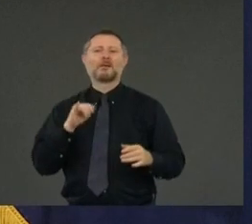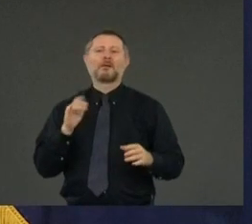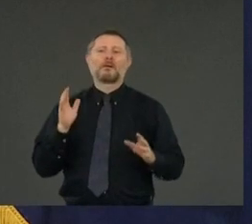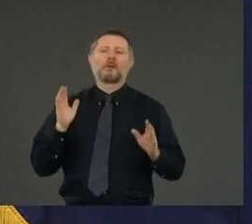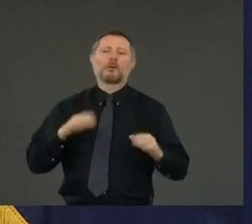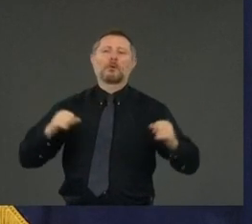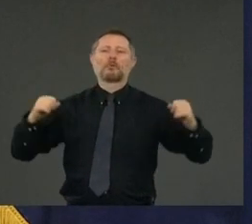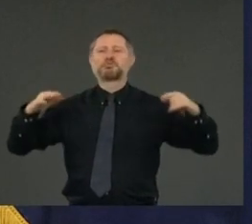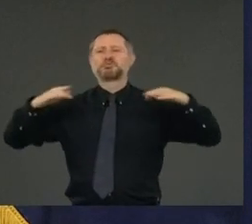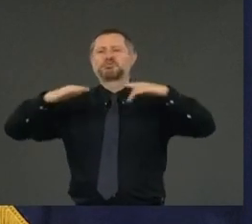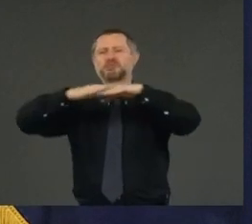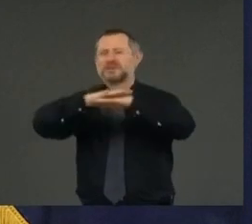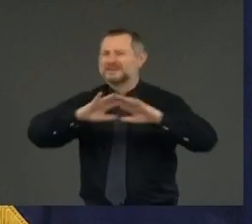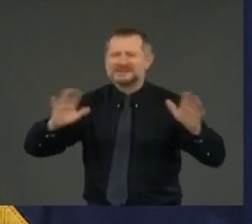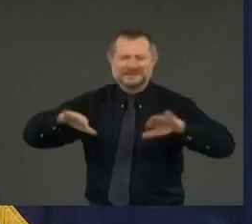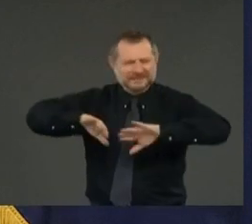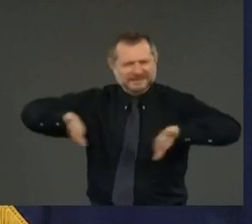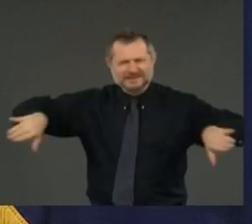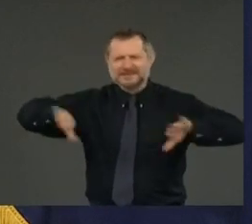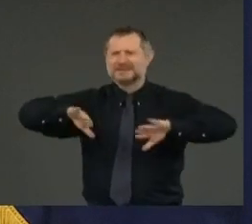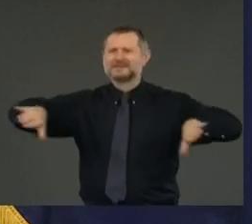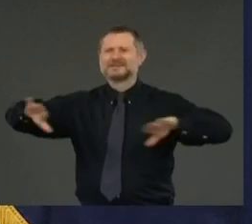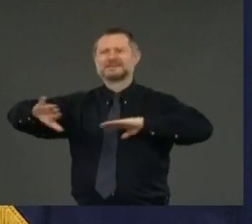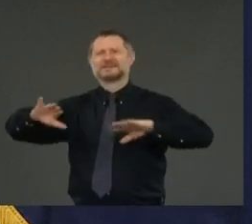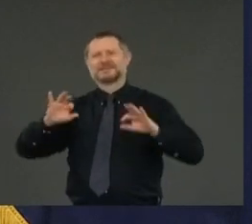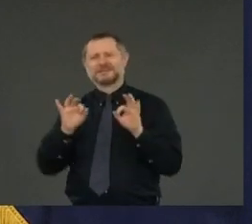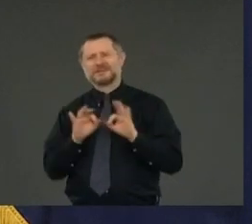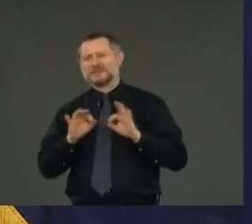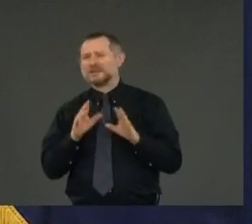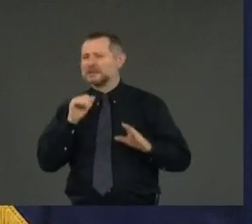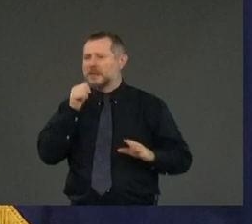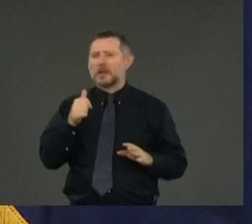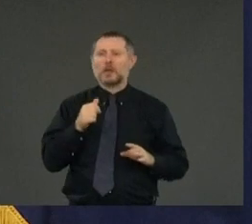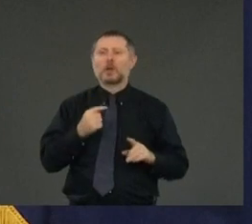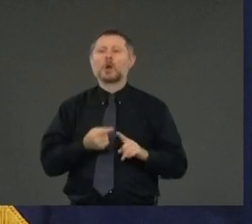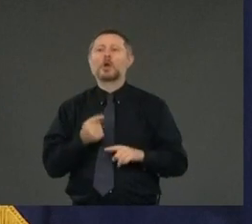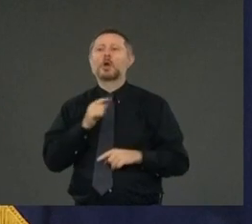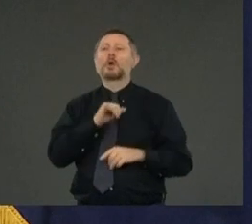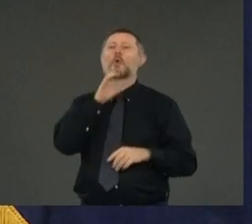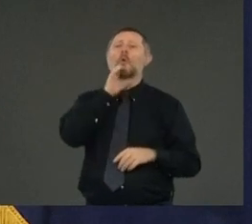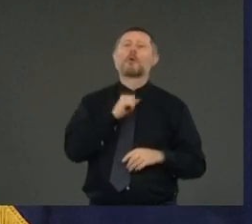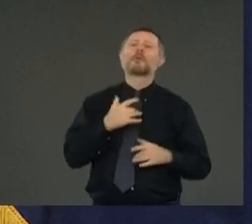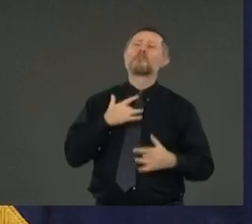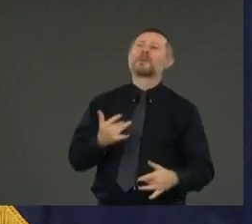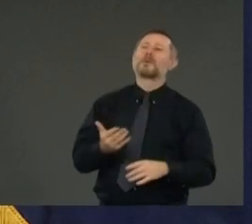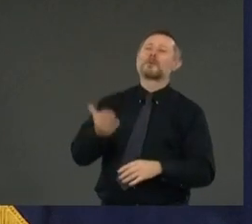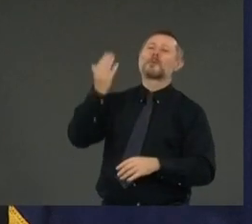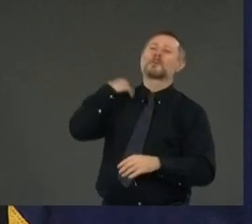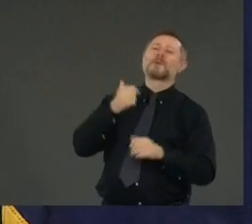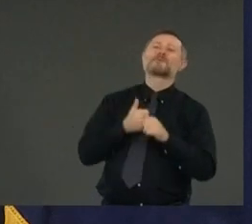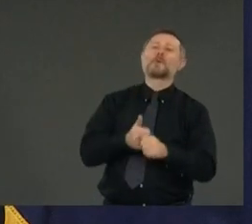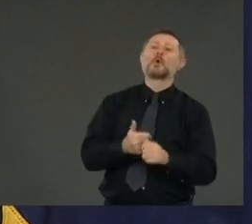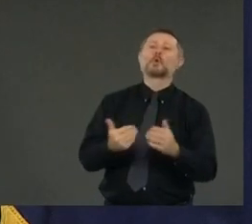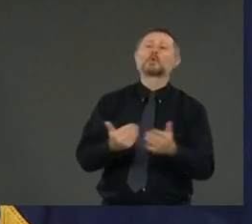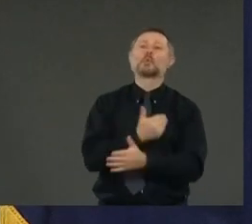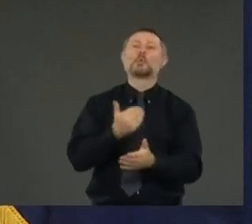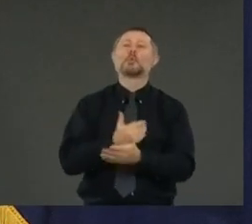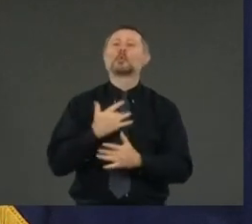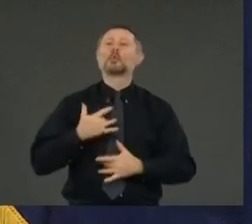situations, if it's not go back to normal, go to the new normal, you need not infect